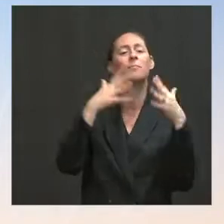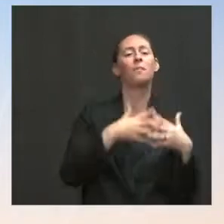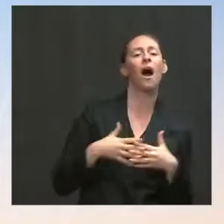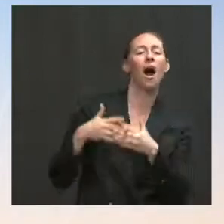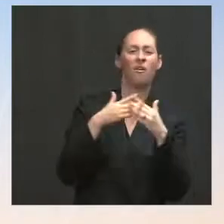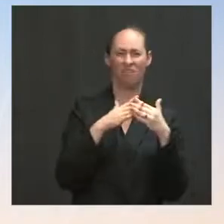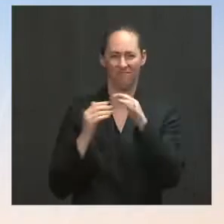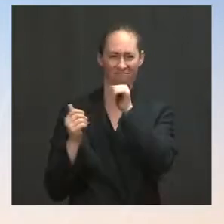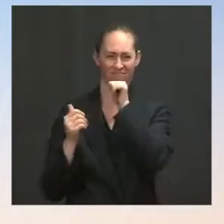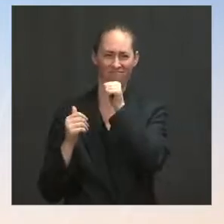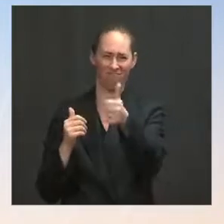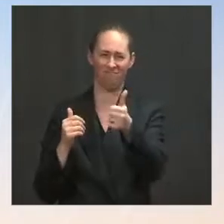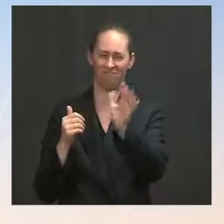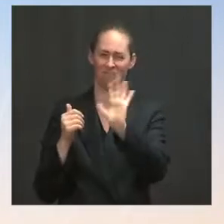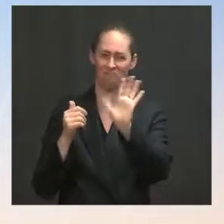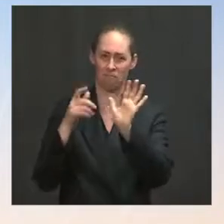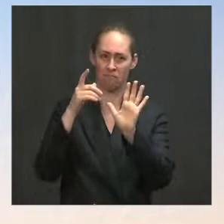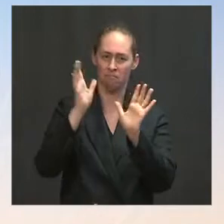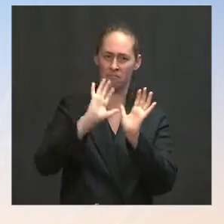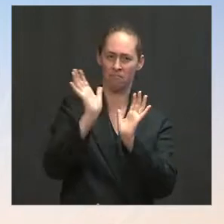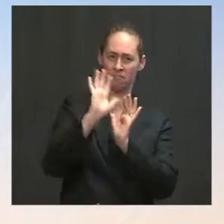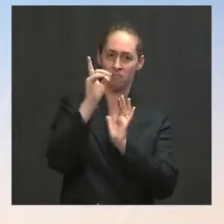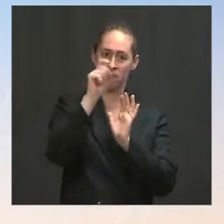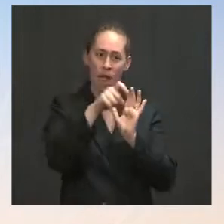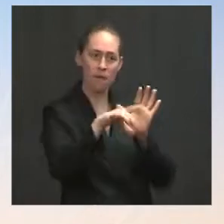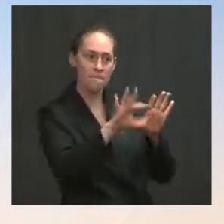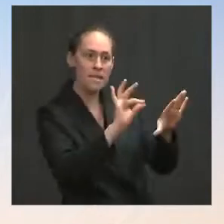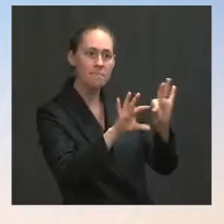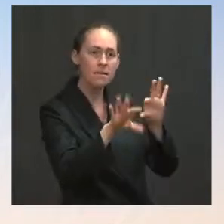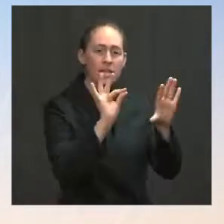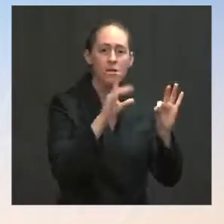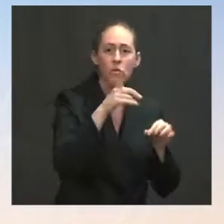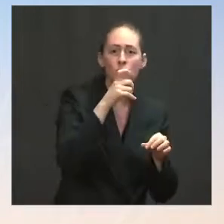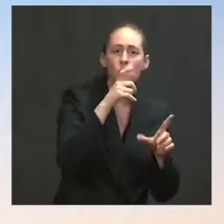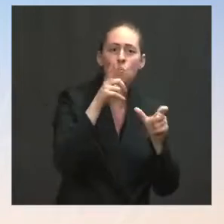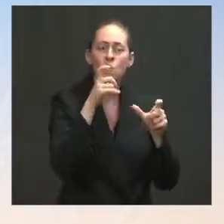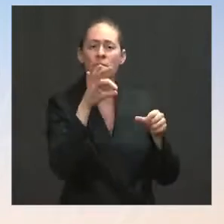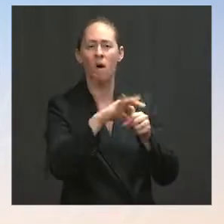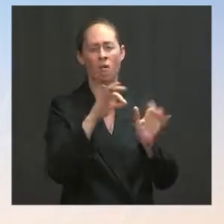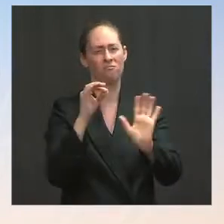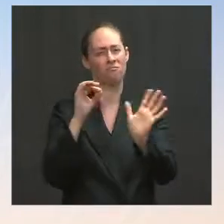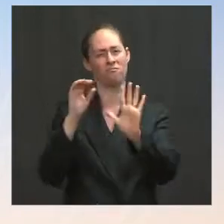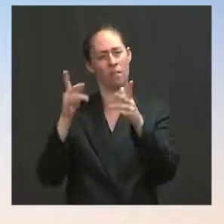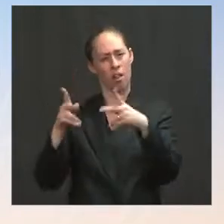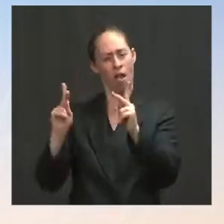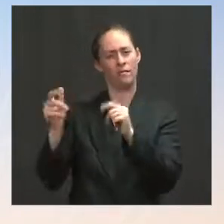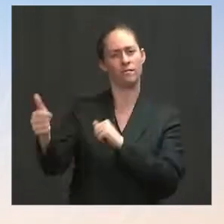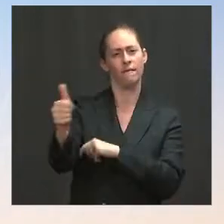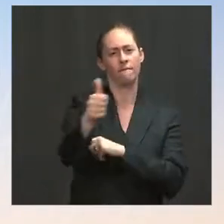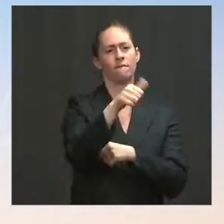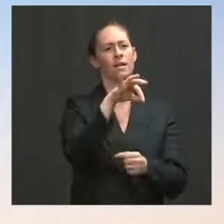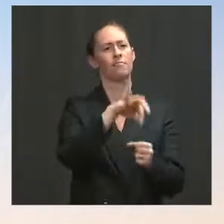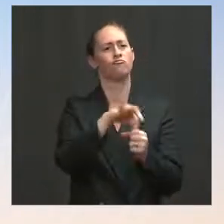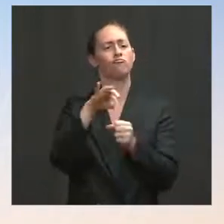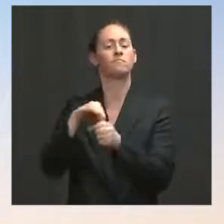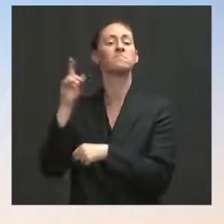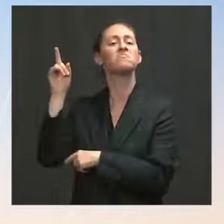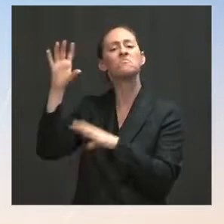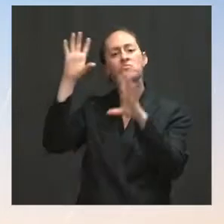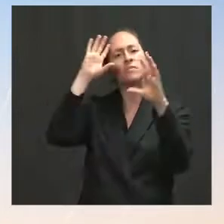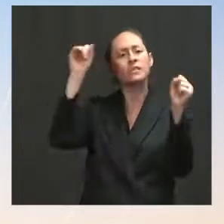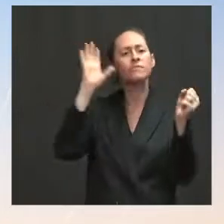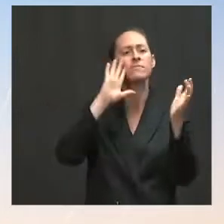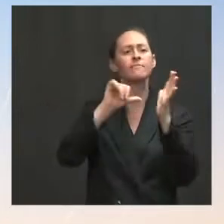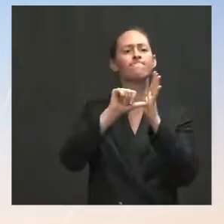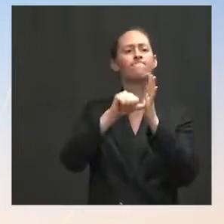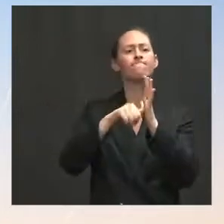subvert our system by replacing independent election authorities with partisan ones. And he will highlight the work of the administration against this, the necessity of